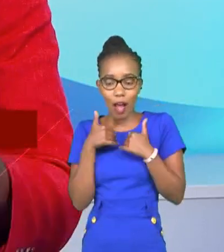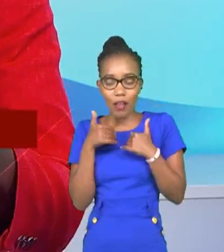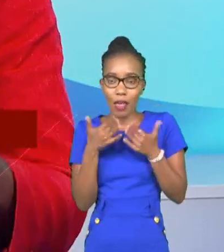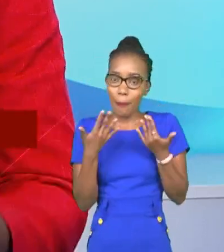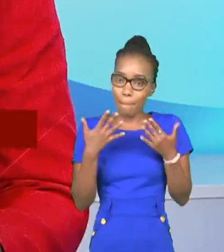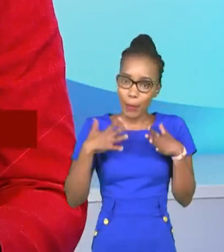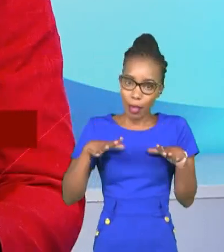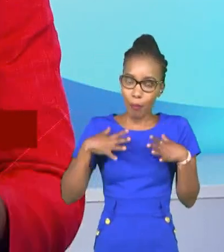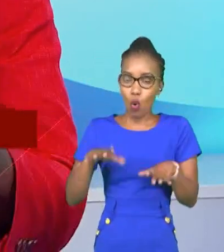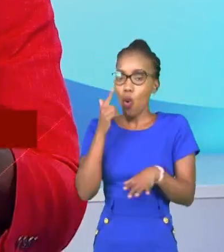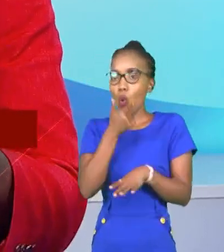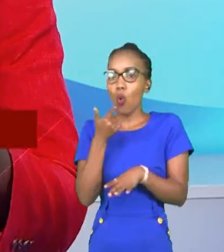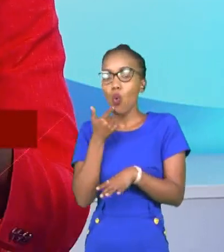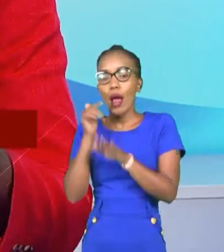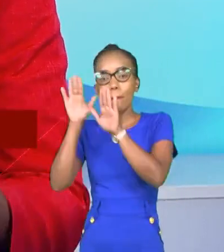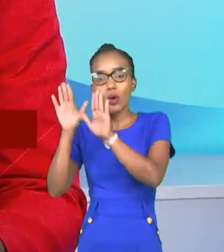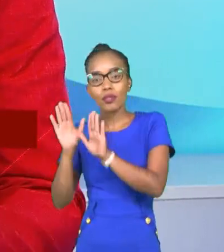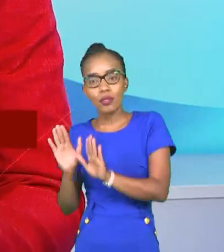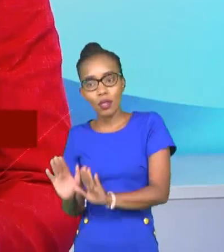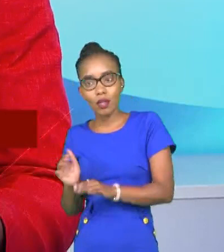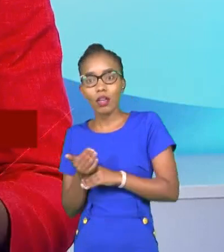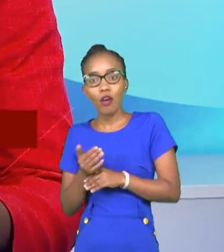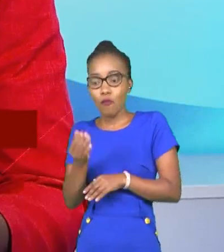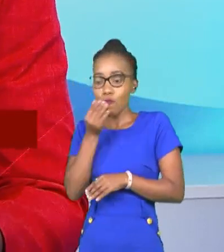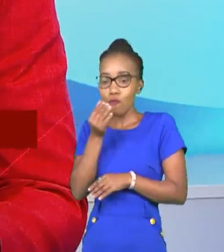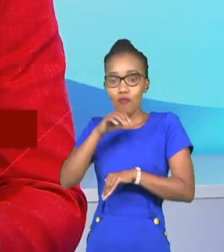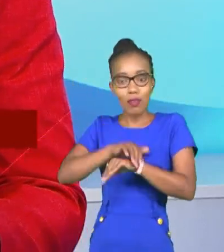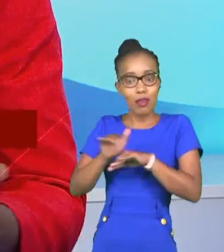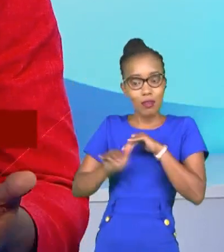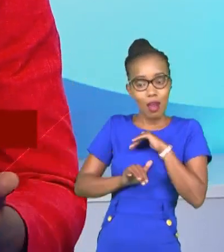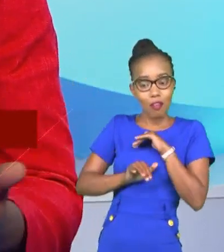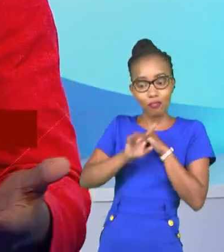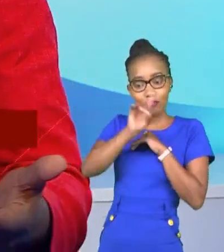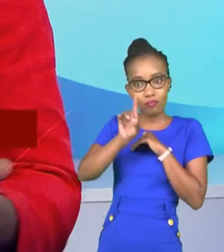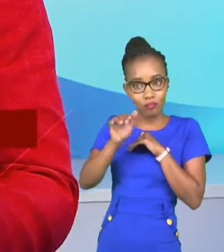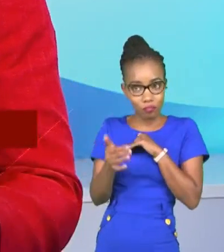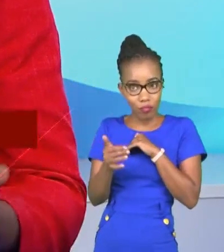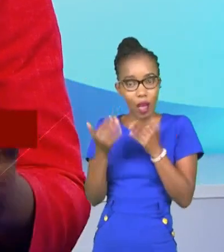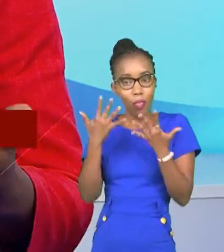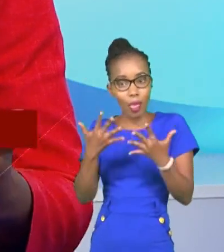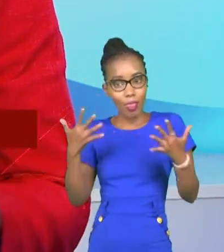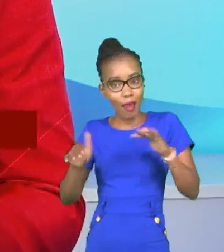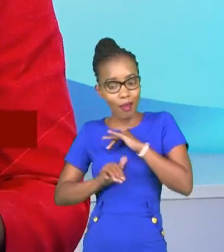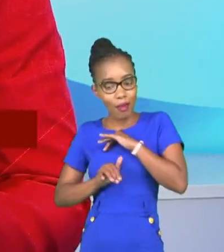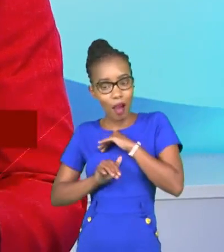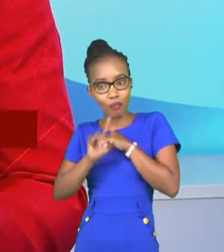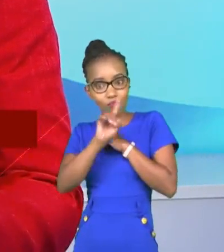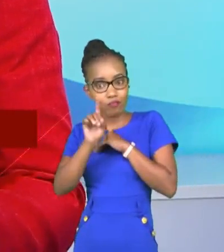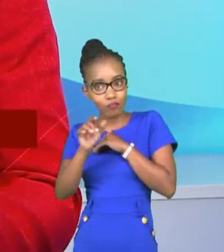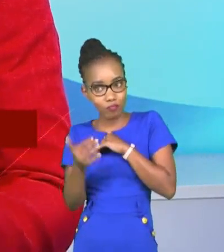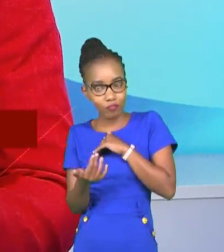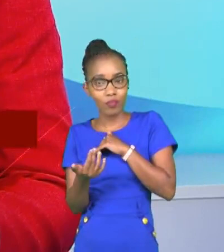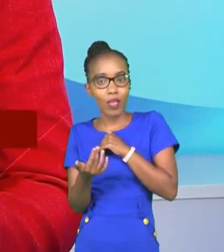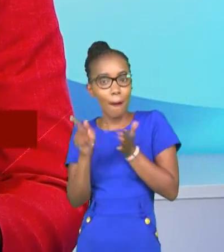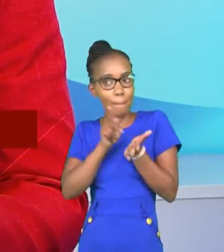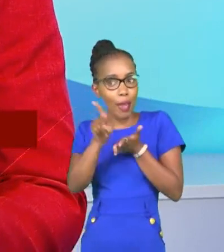people that matter. Do they get enough food? Do they have enough infrastructure? What is the base minimum